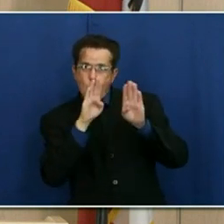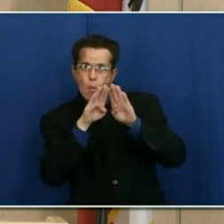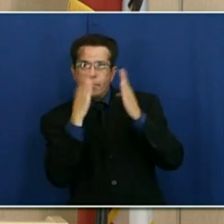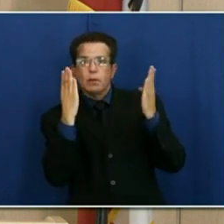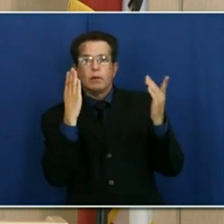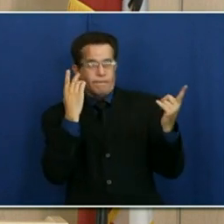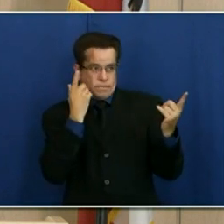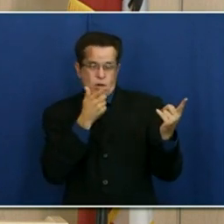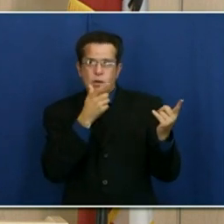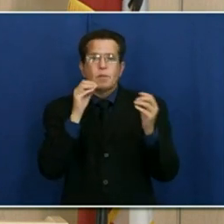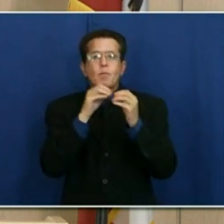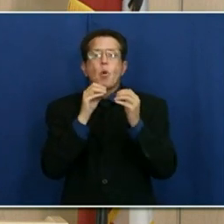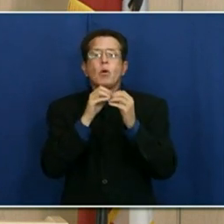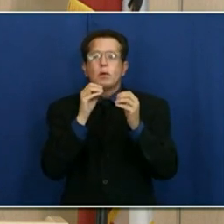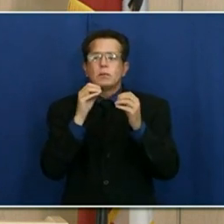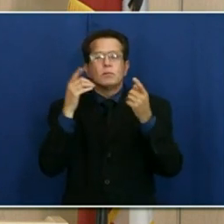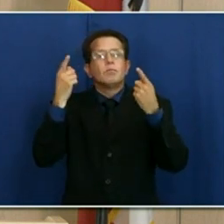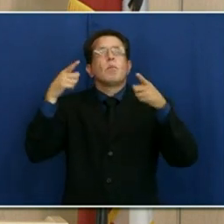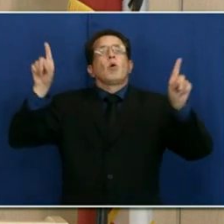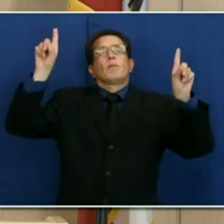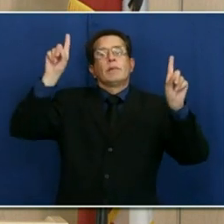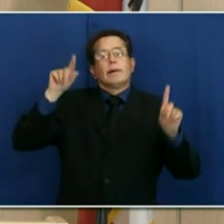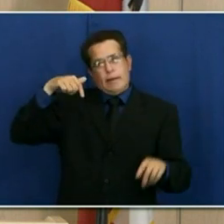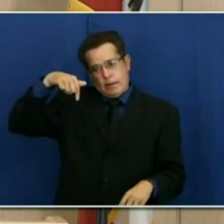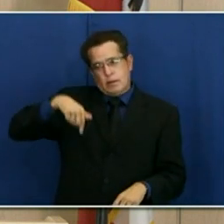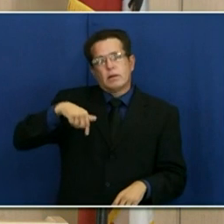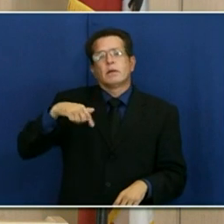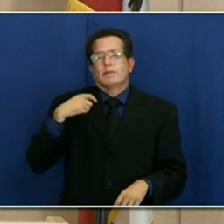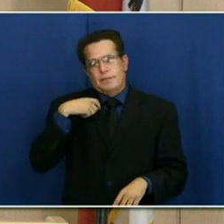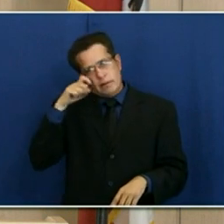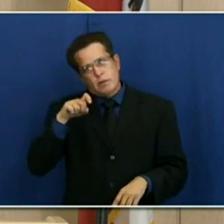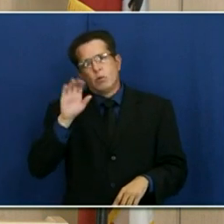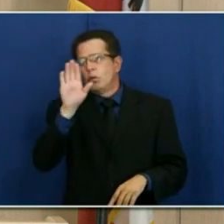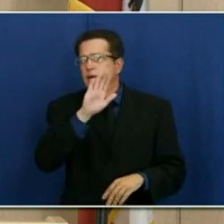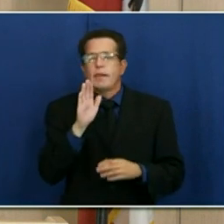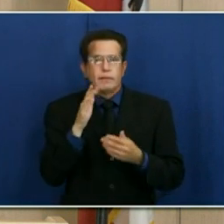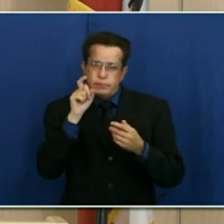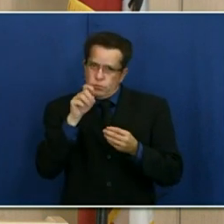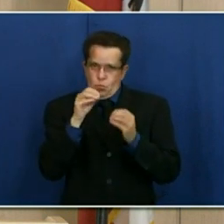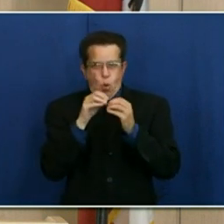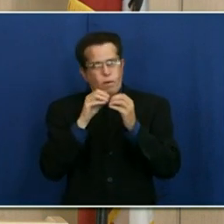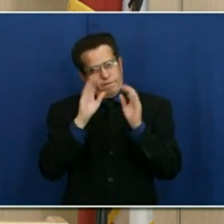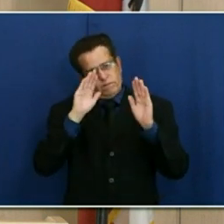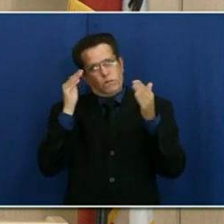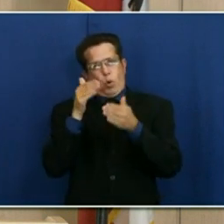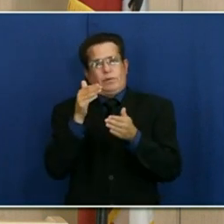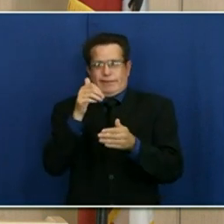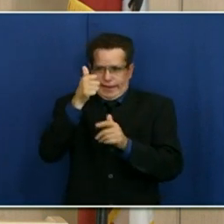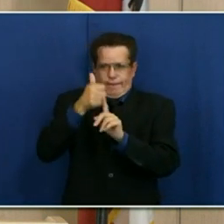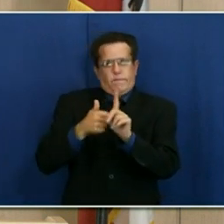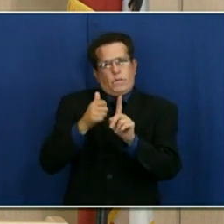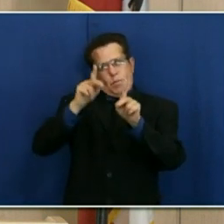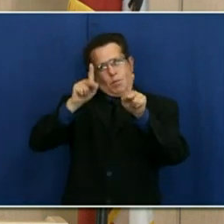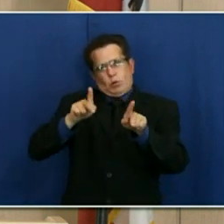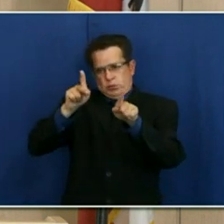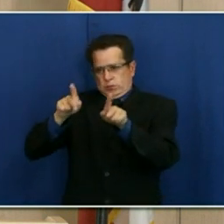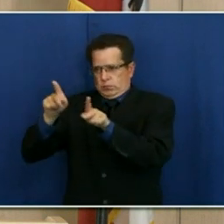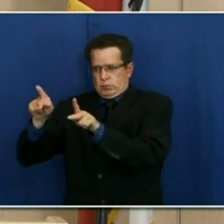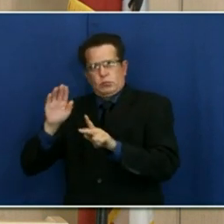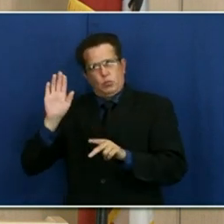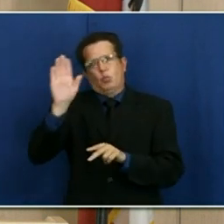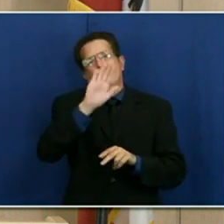to continue to move forward as a region, that's where we just have to have an extra focus on each and every one of us doing everything we